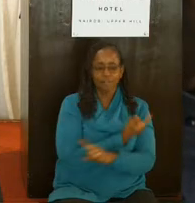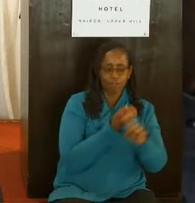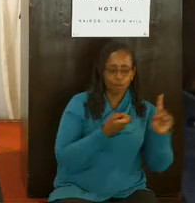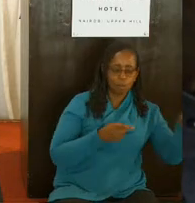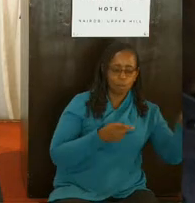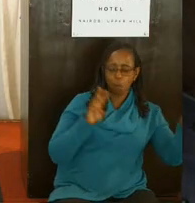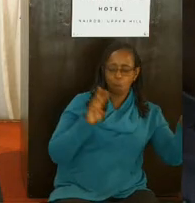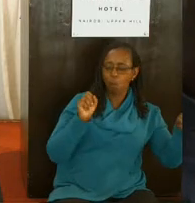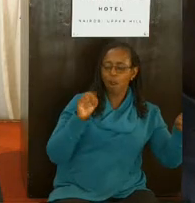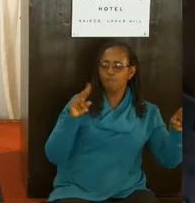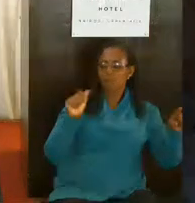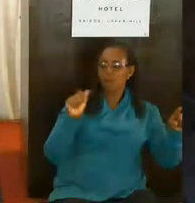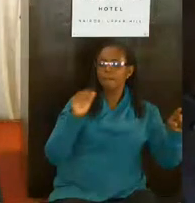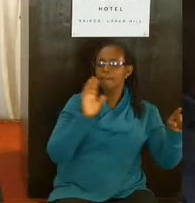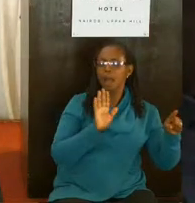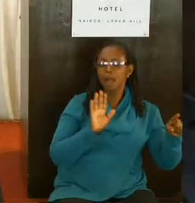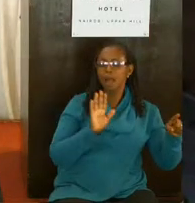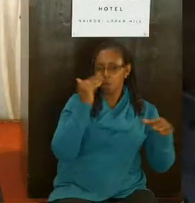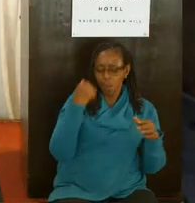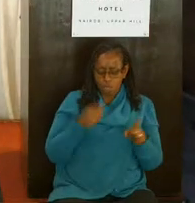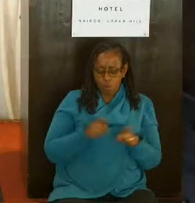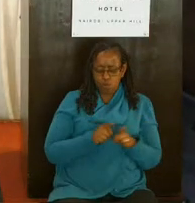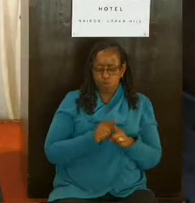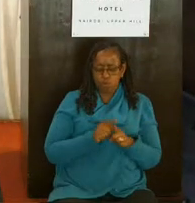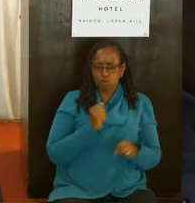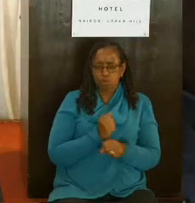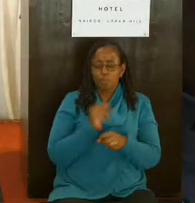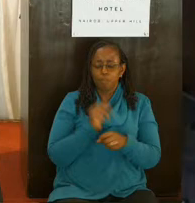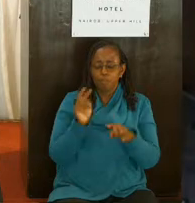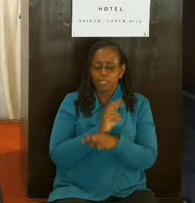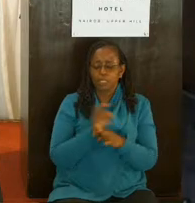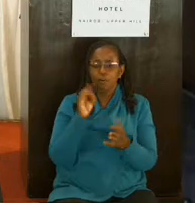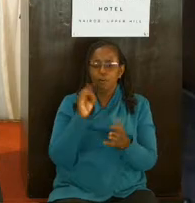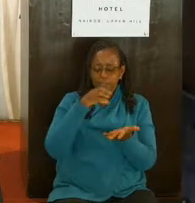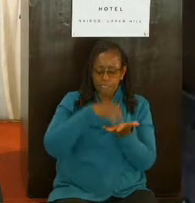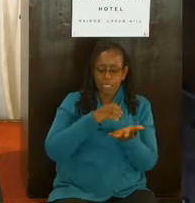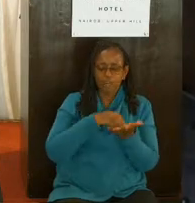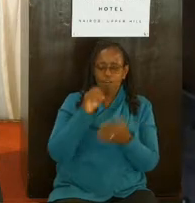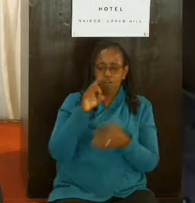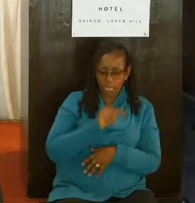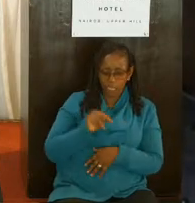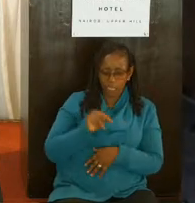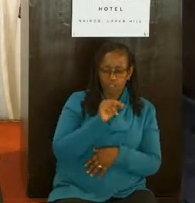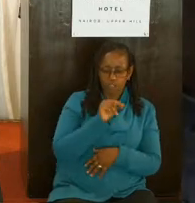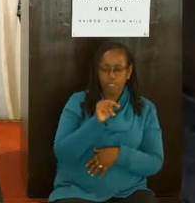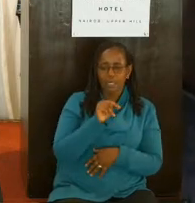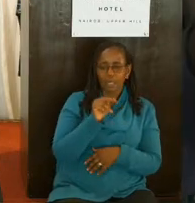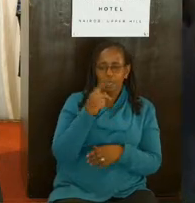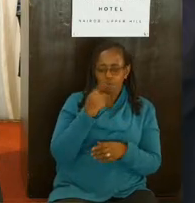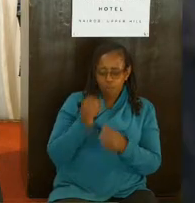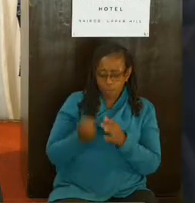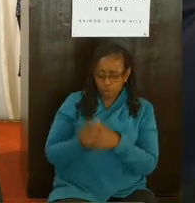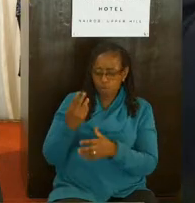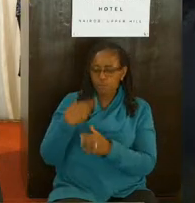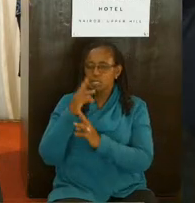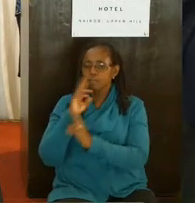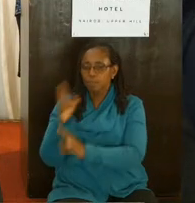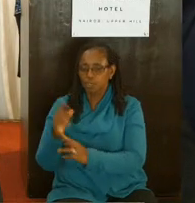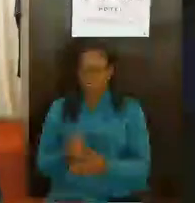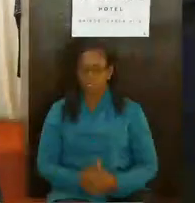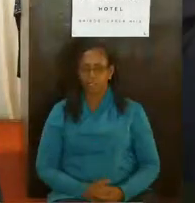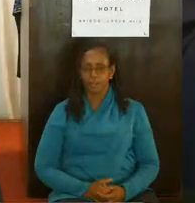to put you on the spot because we also do monitoring of state of the nation address and produce a shadow report what